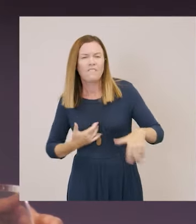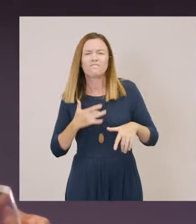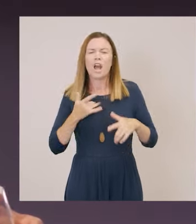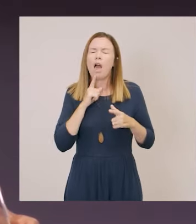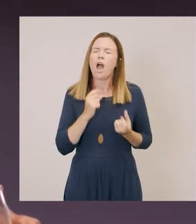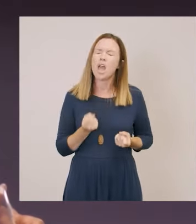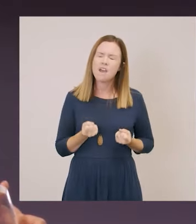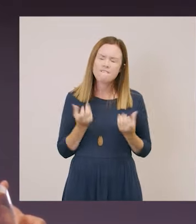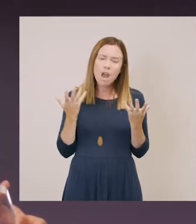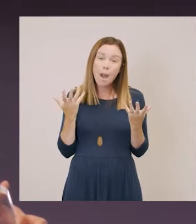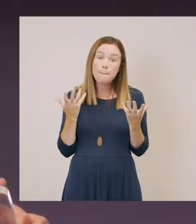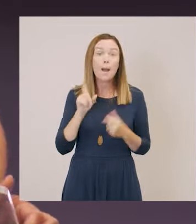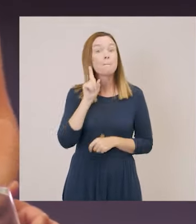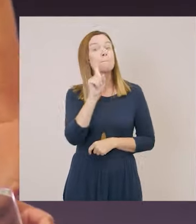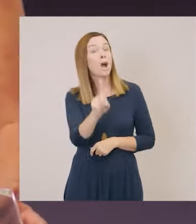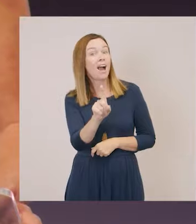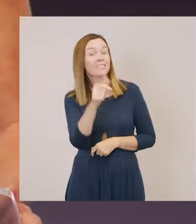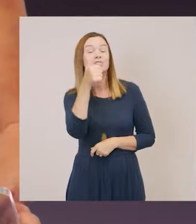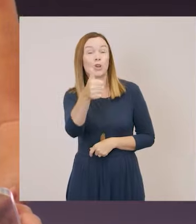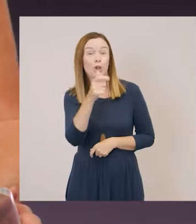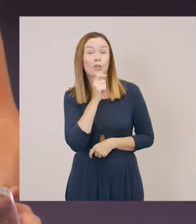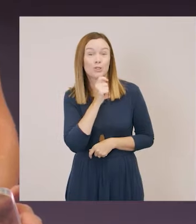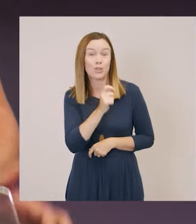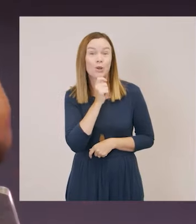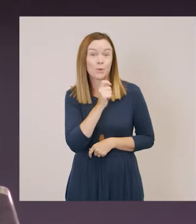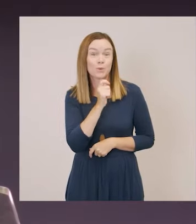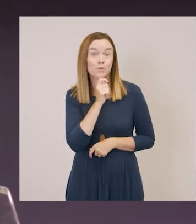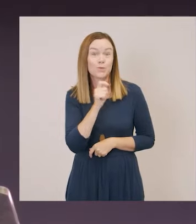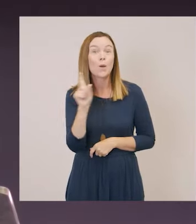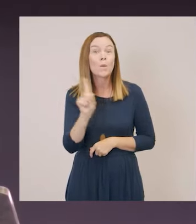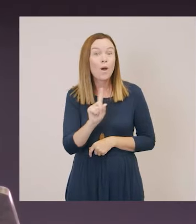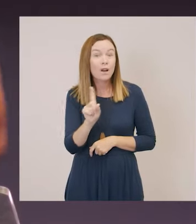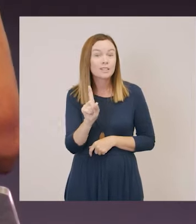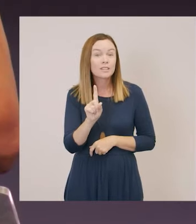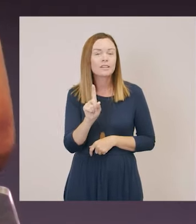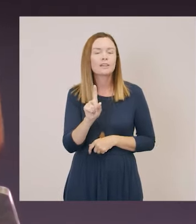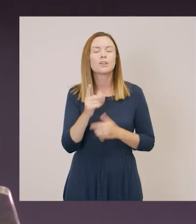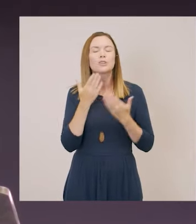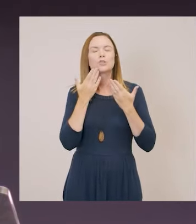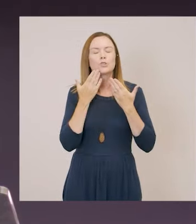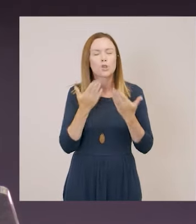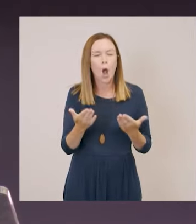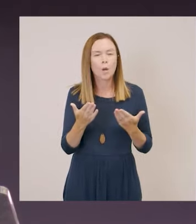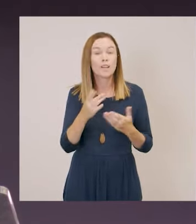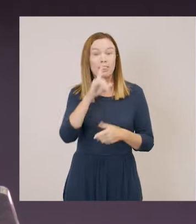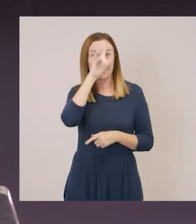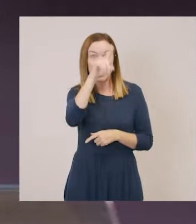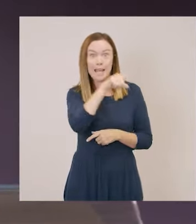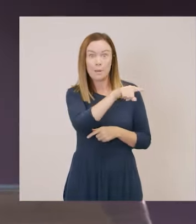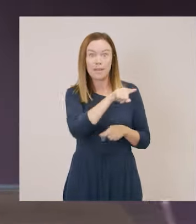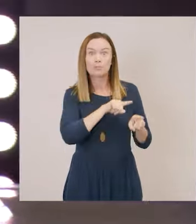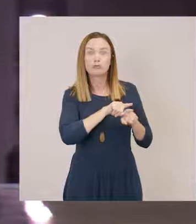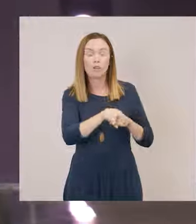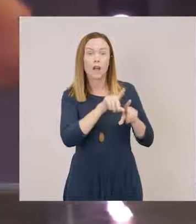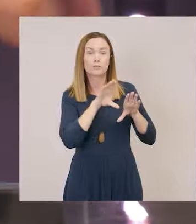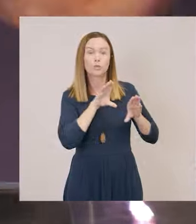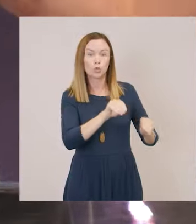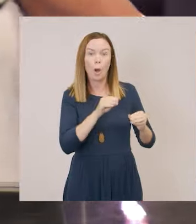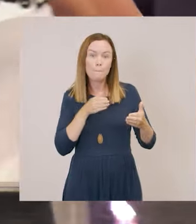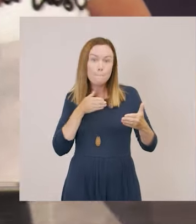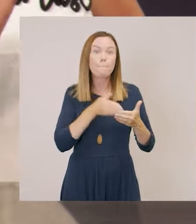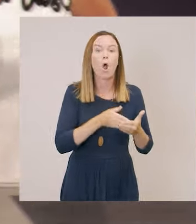up. But it's actually good news. Because it shows that the enemy is trying to stop us from what